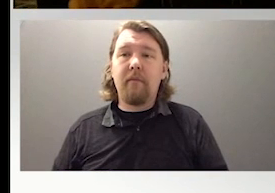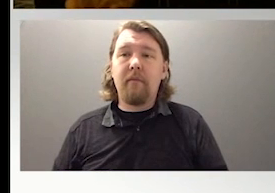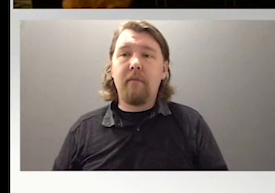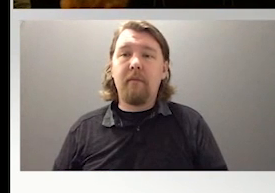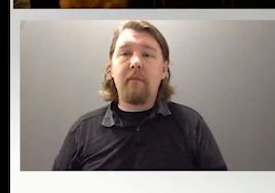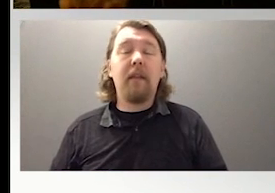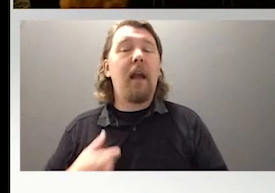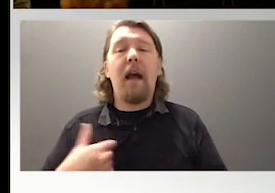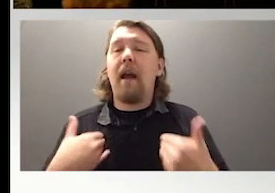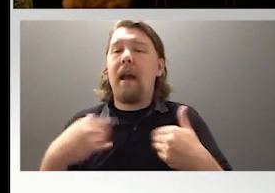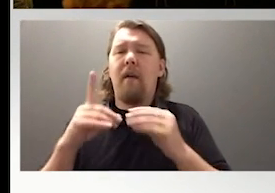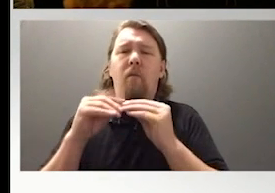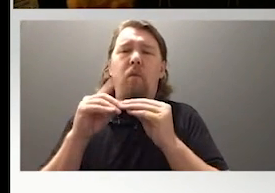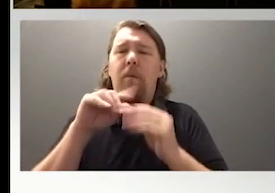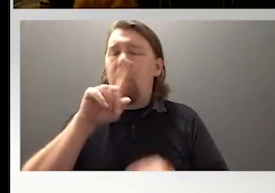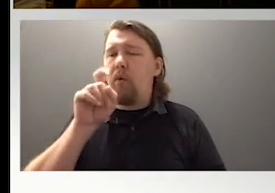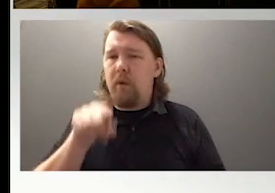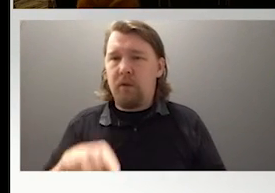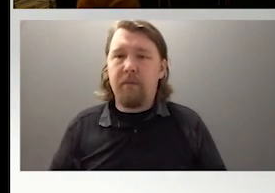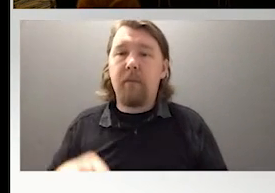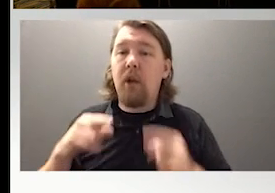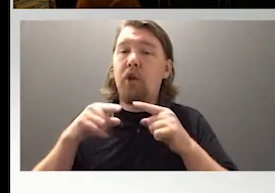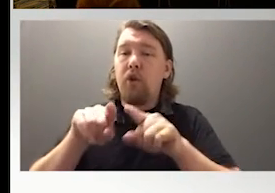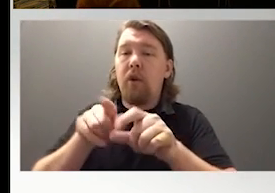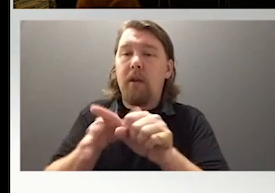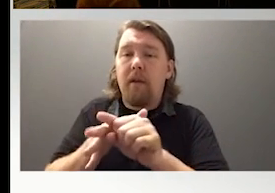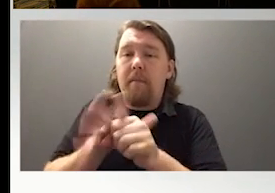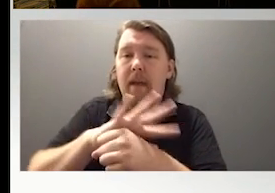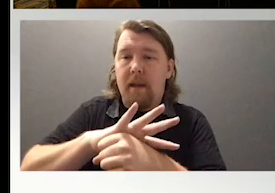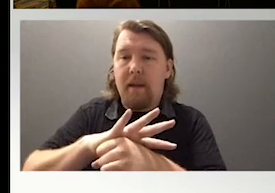I just have one more question. During the